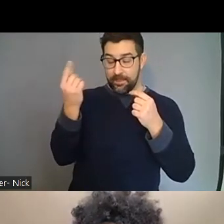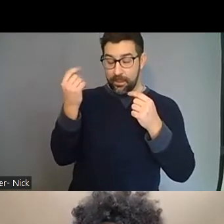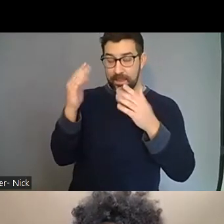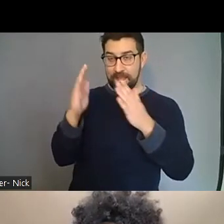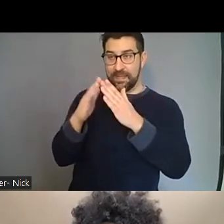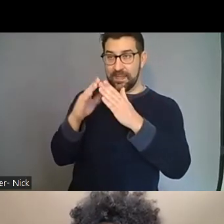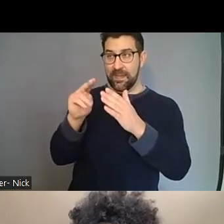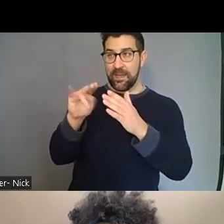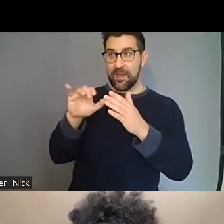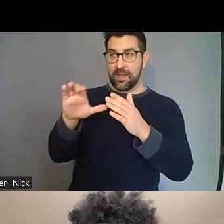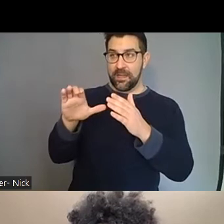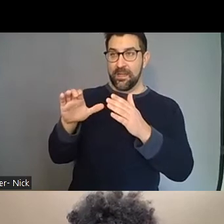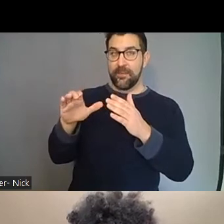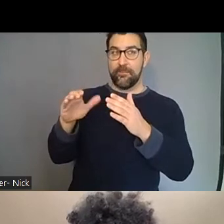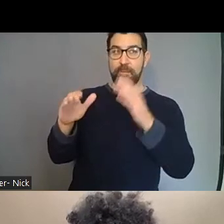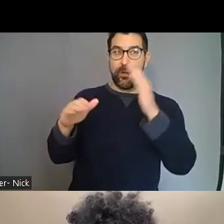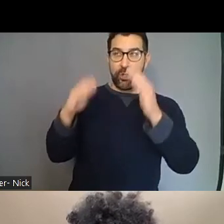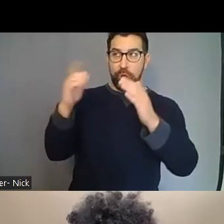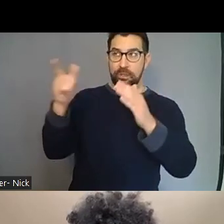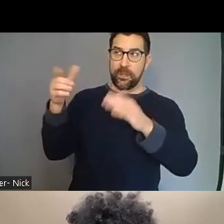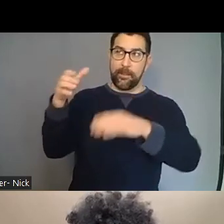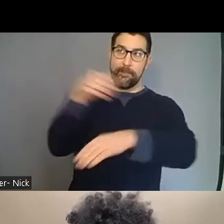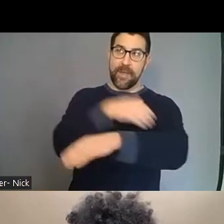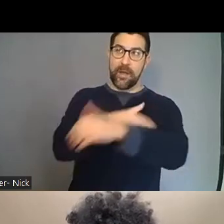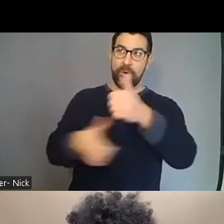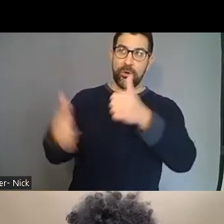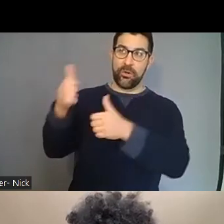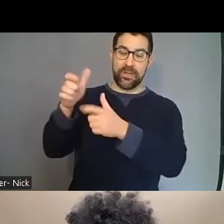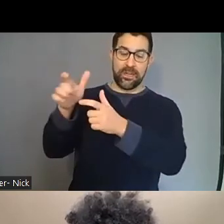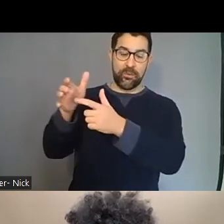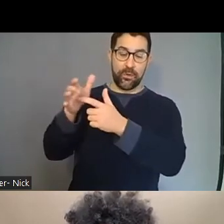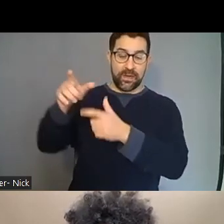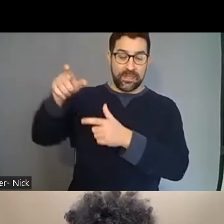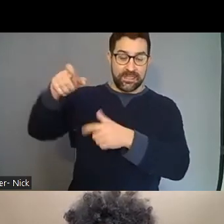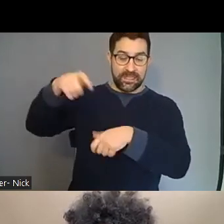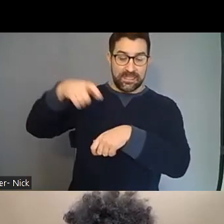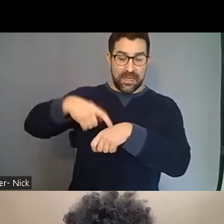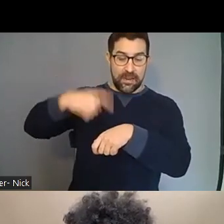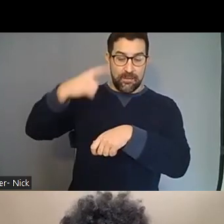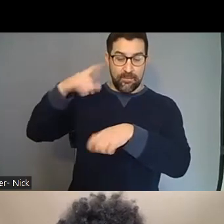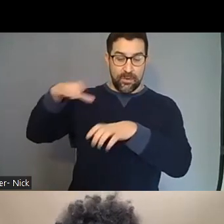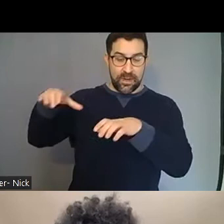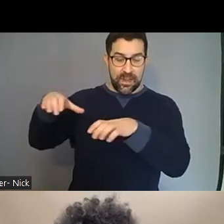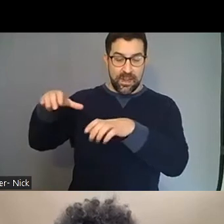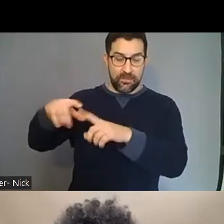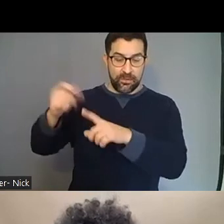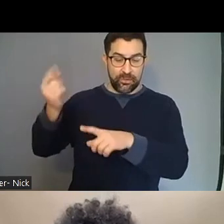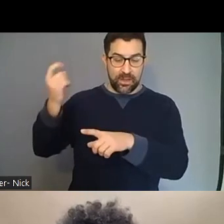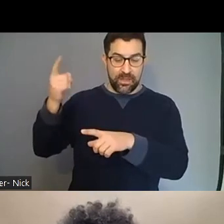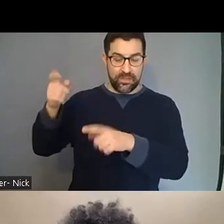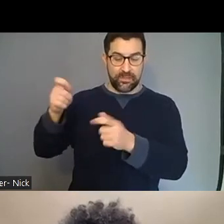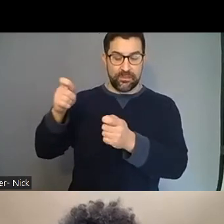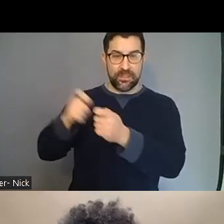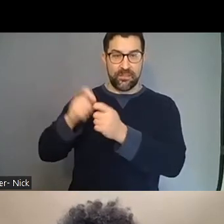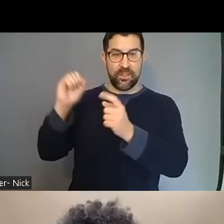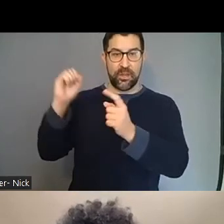need time to act, but at the same time, because of this specific situation, we also